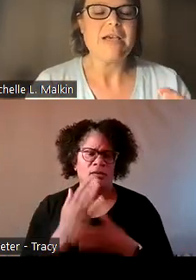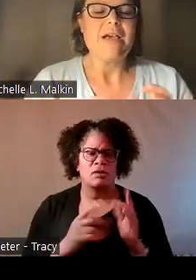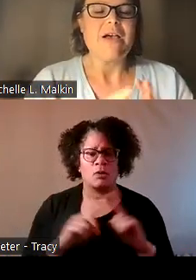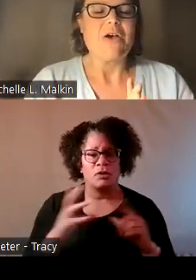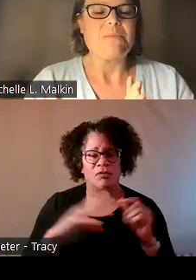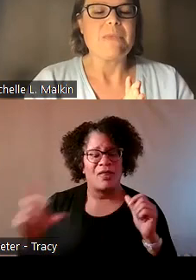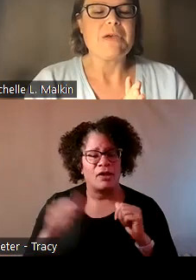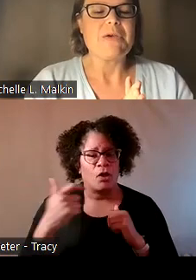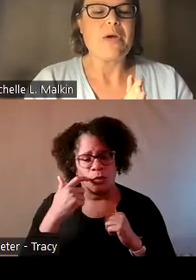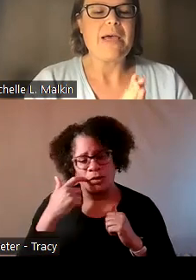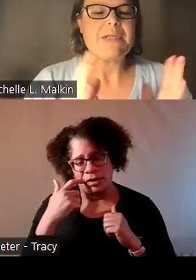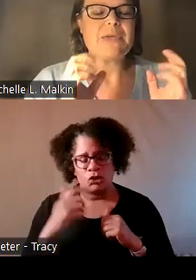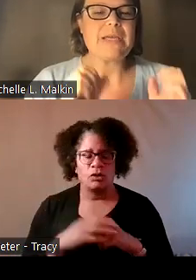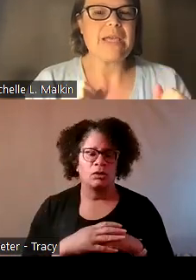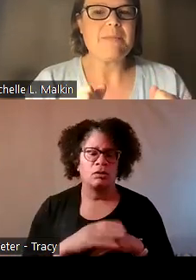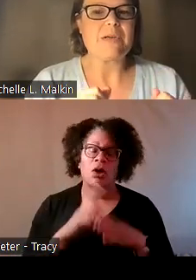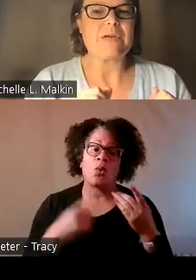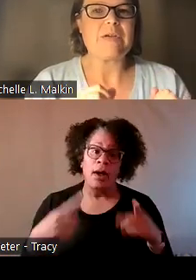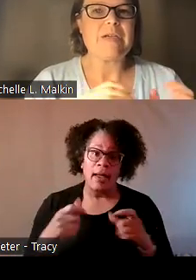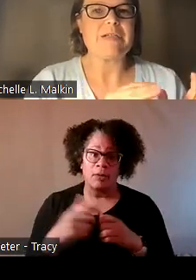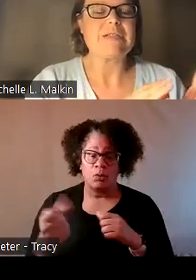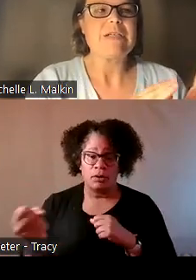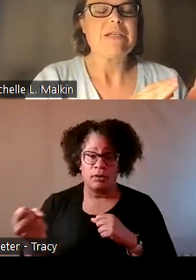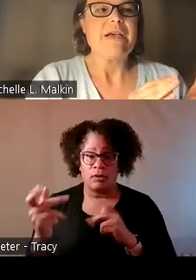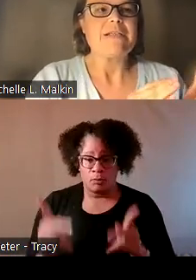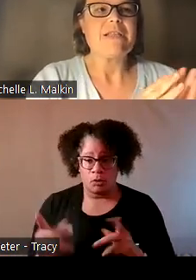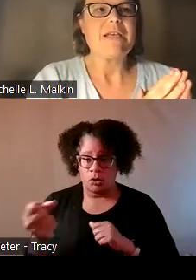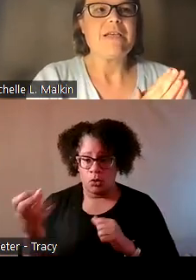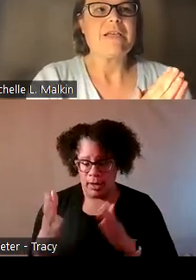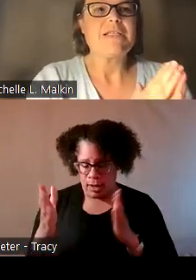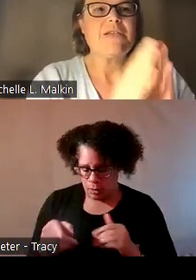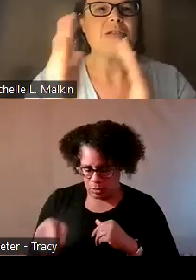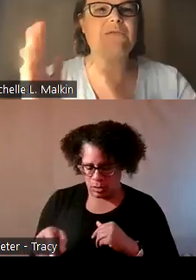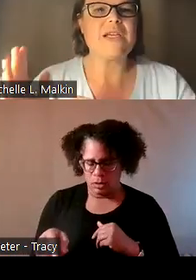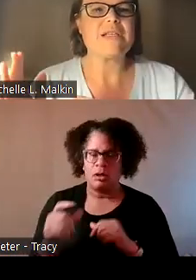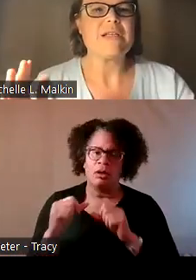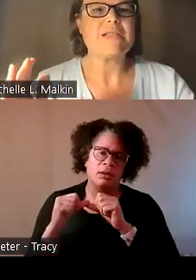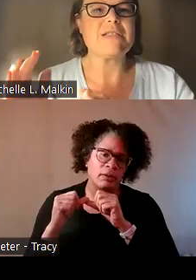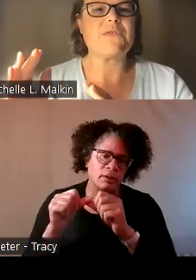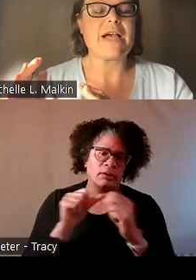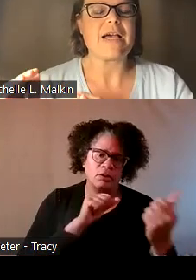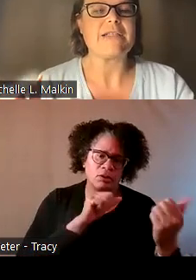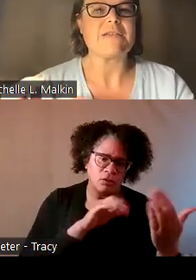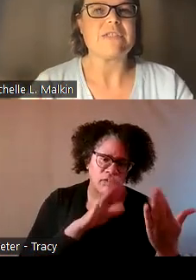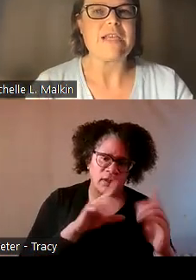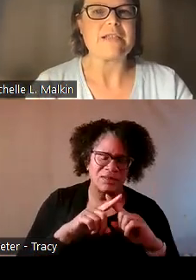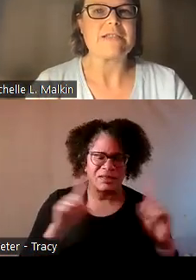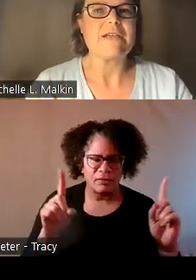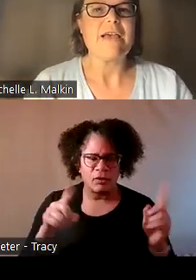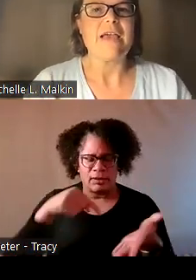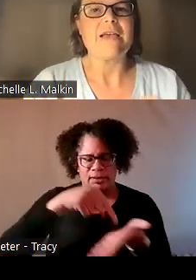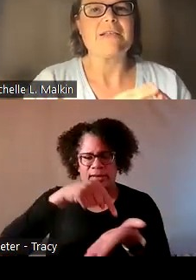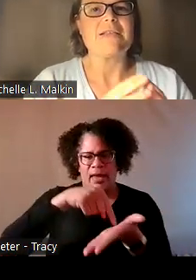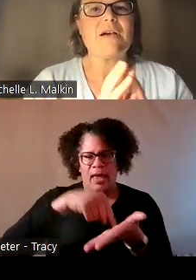addictions. What happens with a gambler is as they continue to face different kinds of